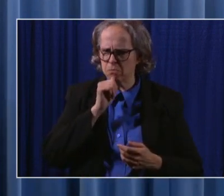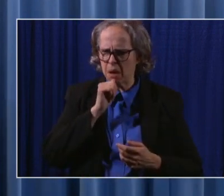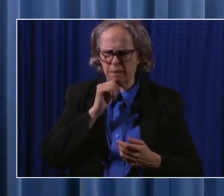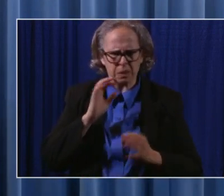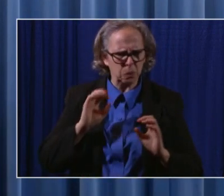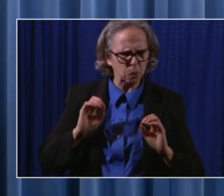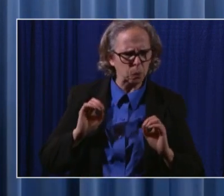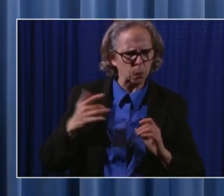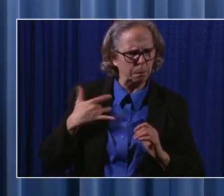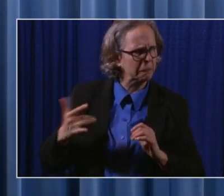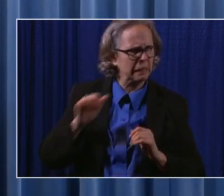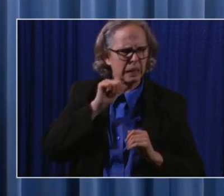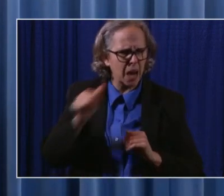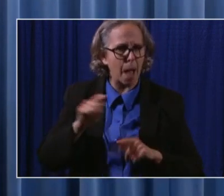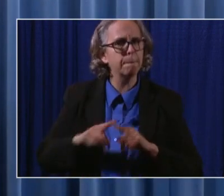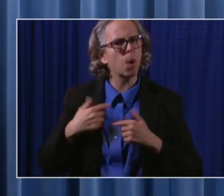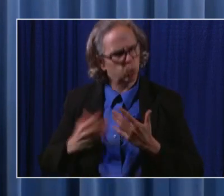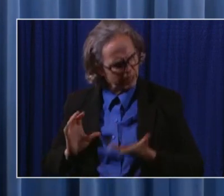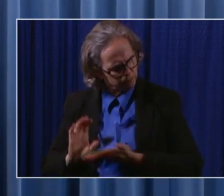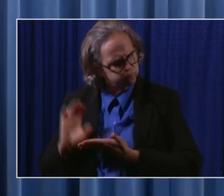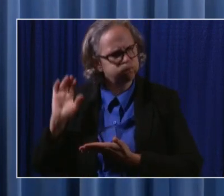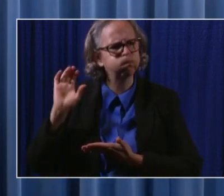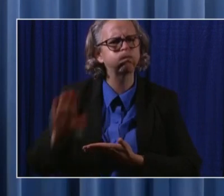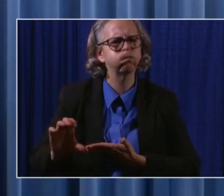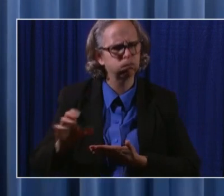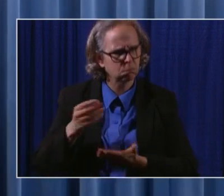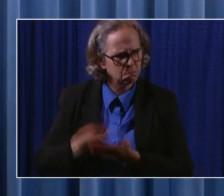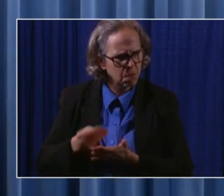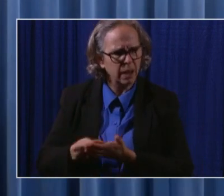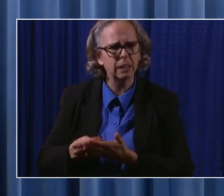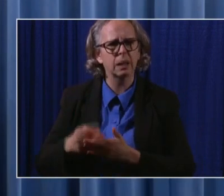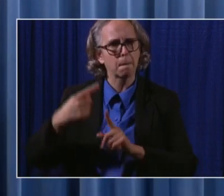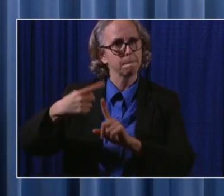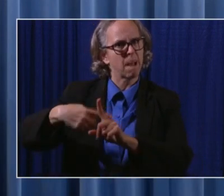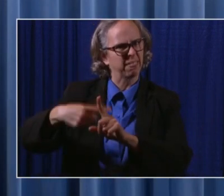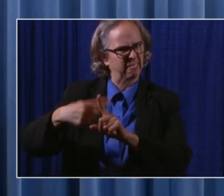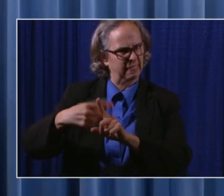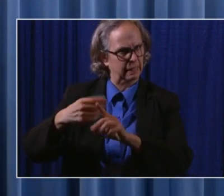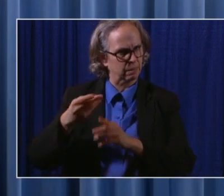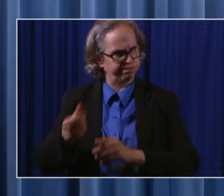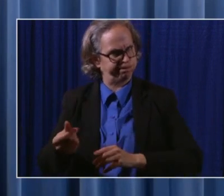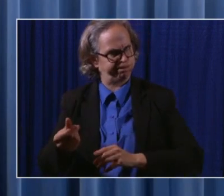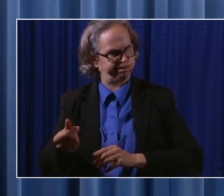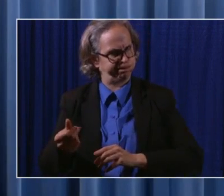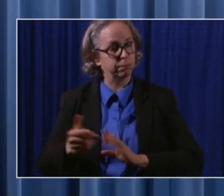we've done that so that the child care community